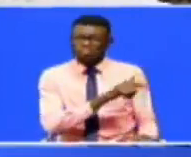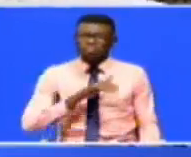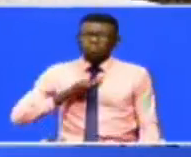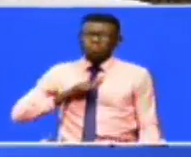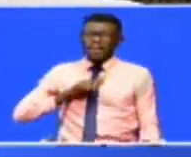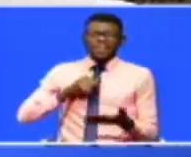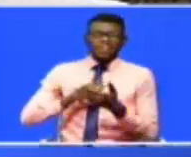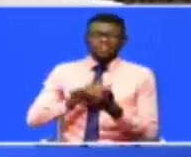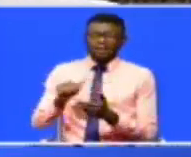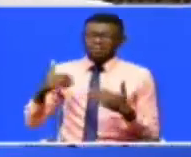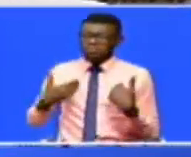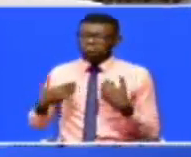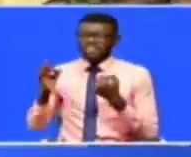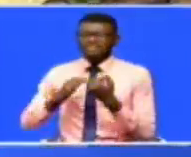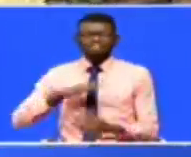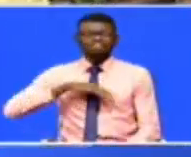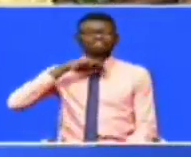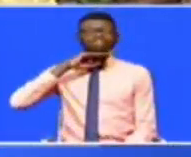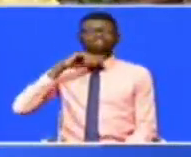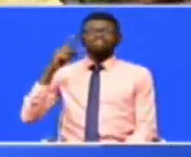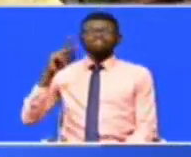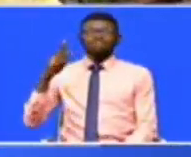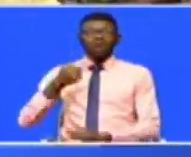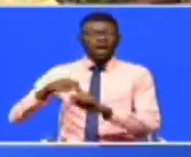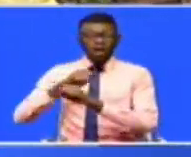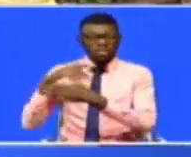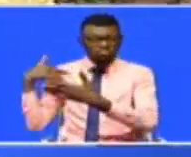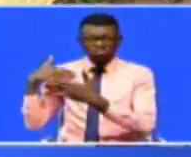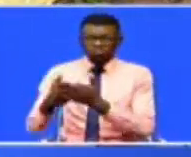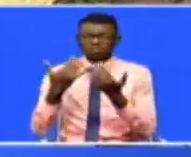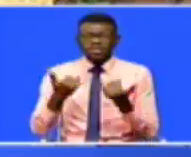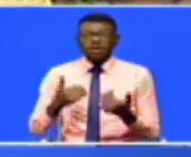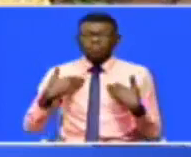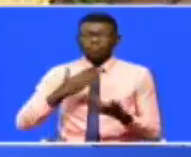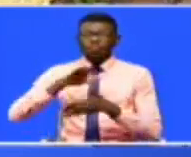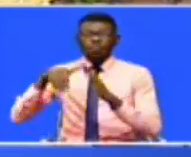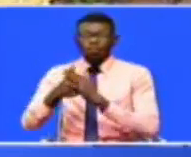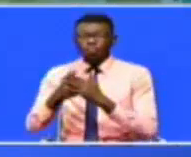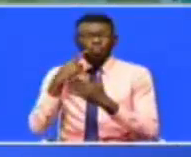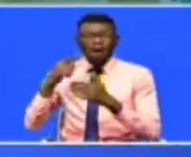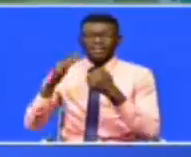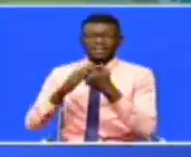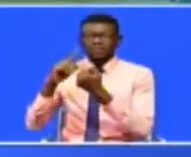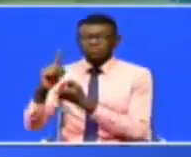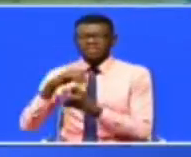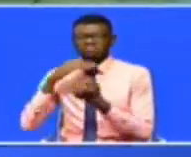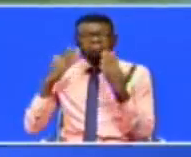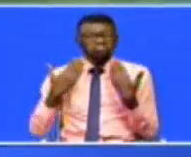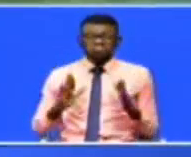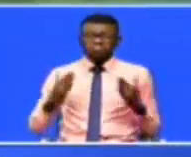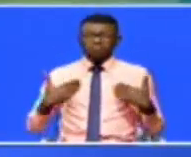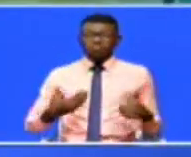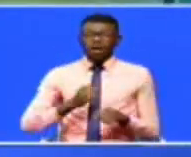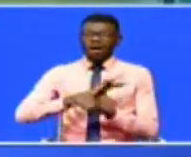who died in the last 24 hours, bringing the total number of fatalities to 181, while the total number of positive